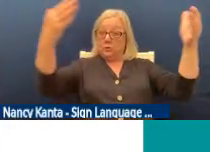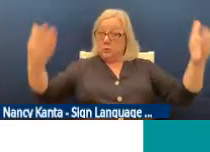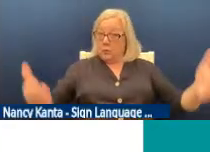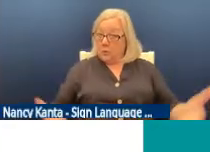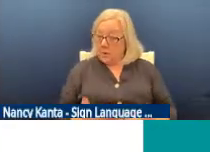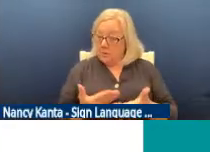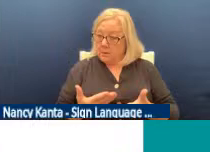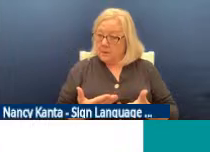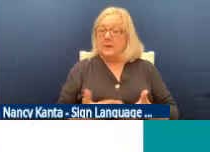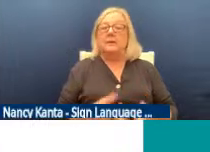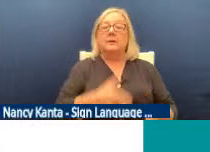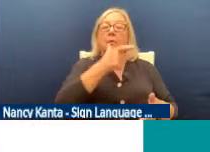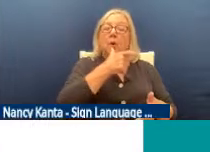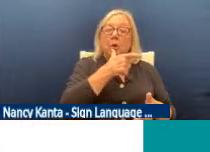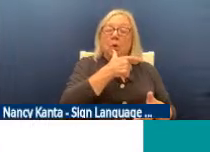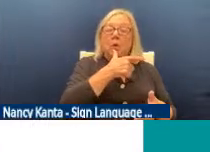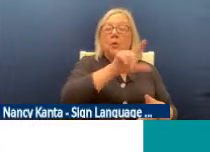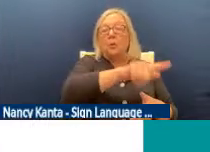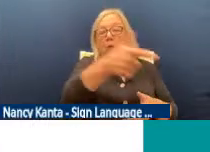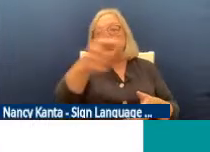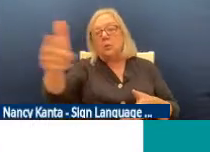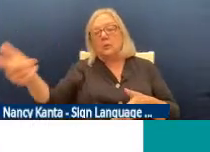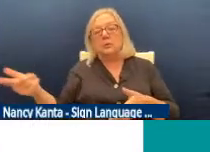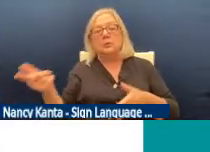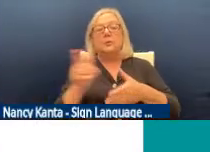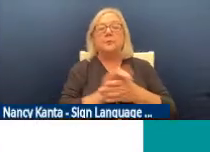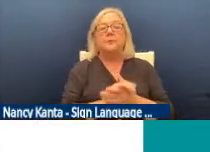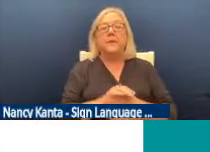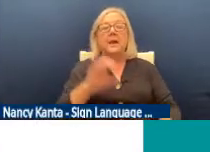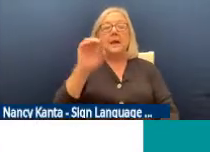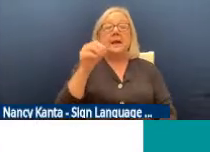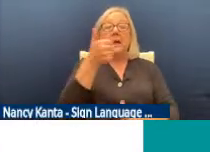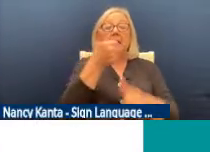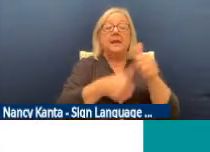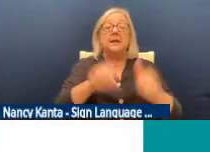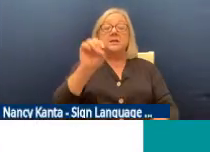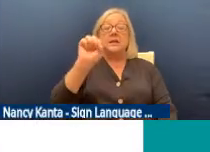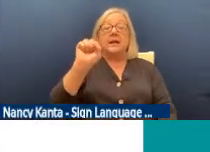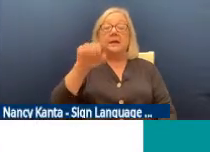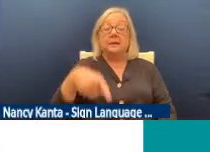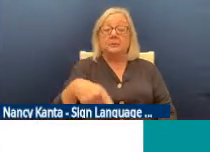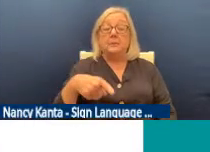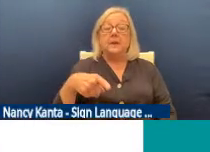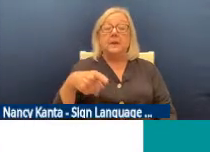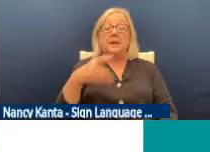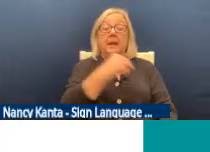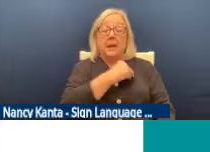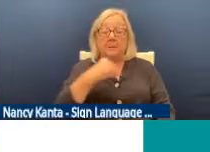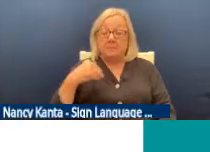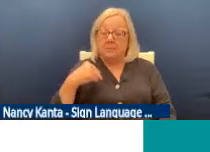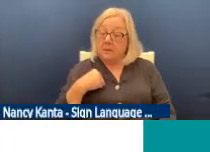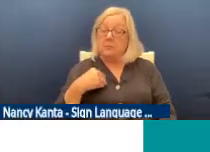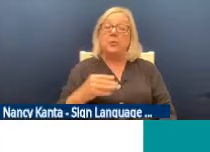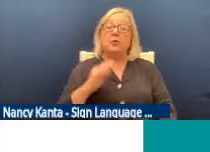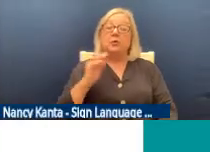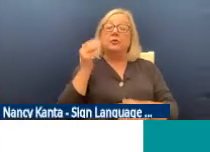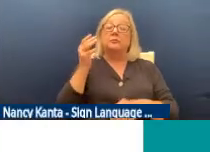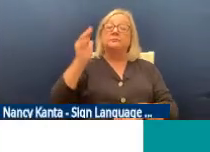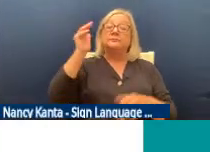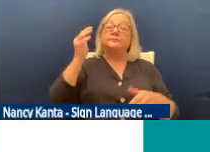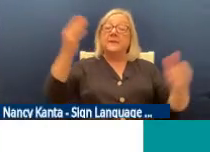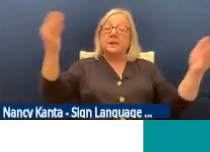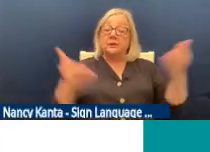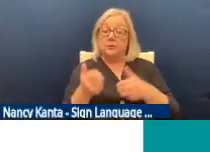open, as we do with the introductions, each ESG member will introduce themselves and give a brief update from